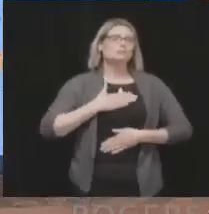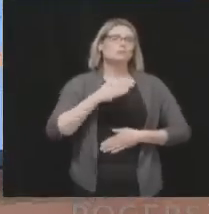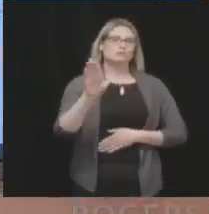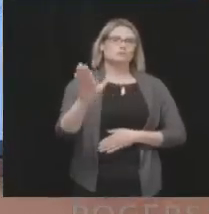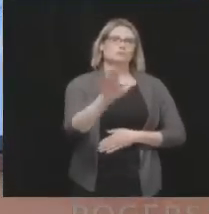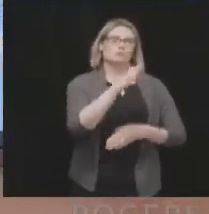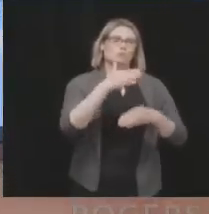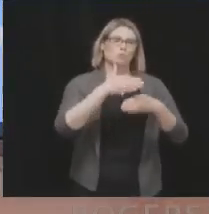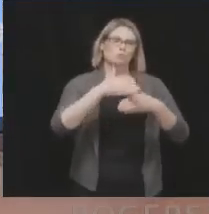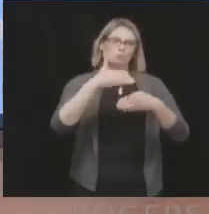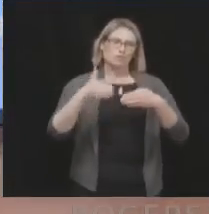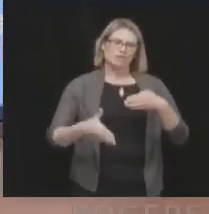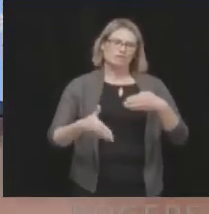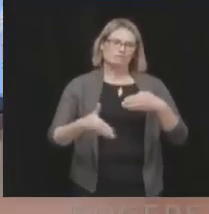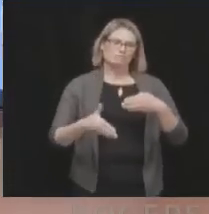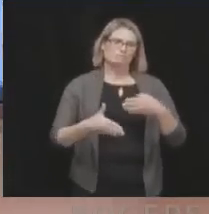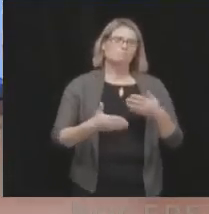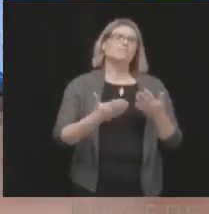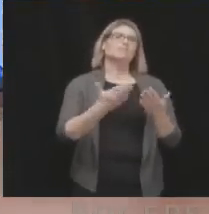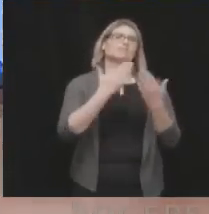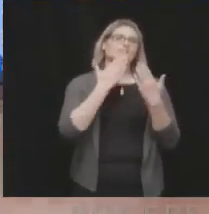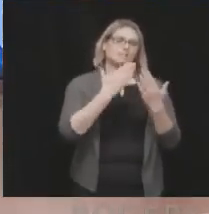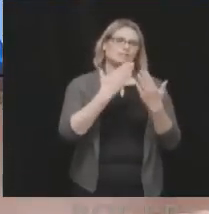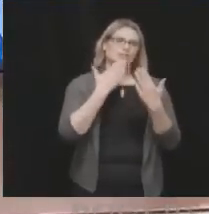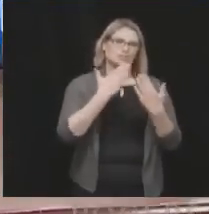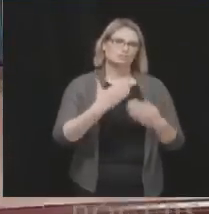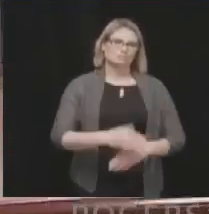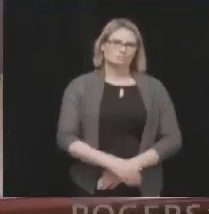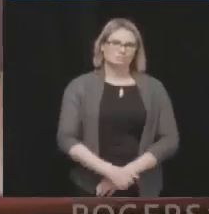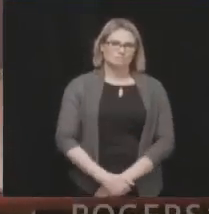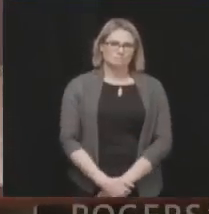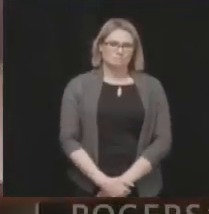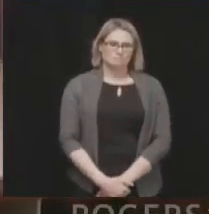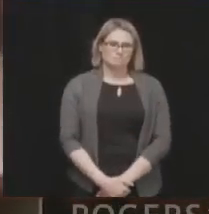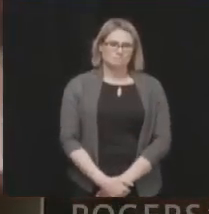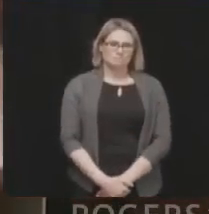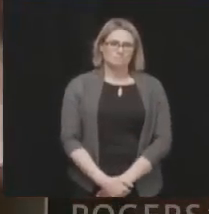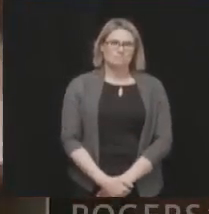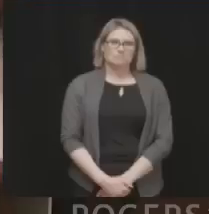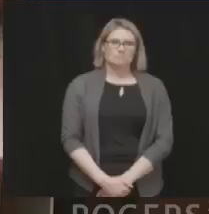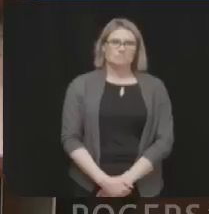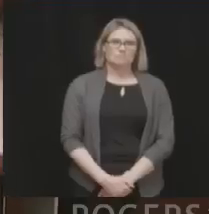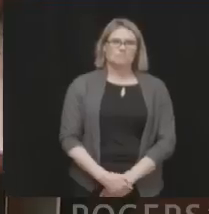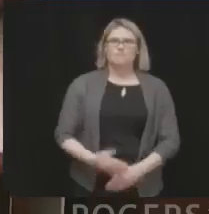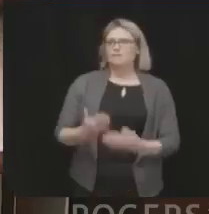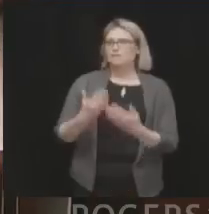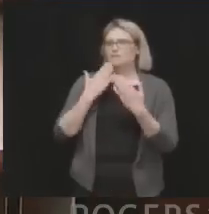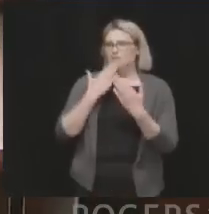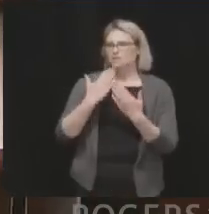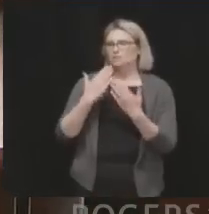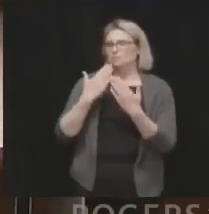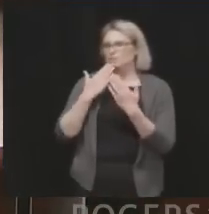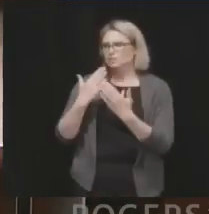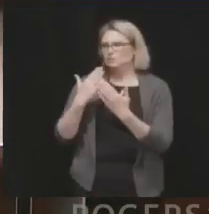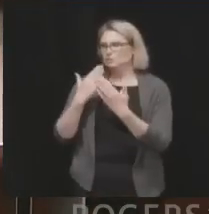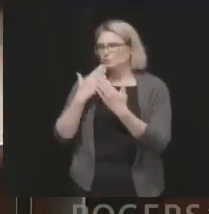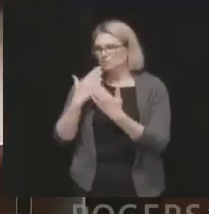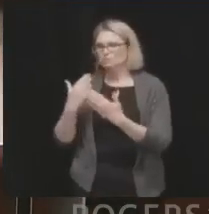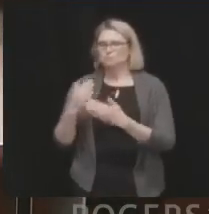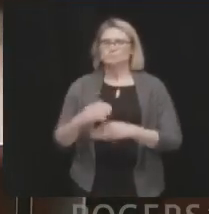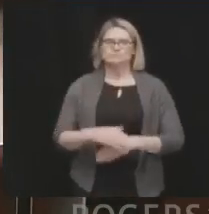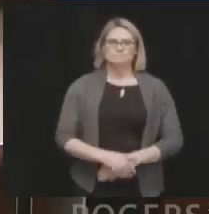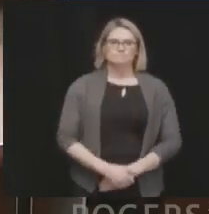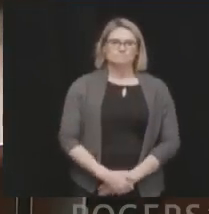le Premier Ministre. Thank you, Premier. Thank you, Dr. Russell. Merci beaucoup. We will now proceed with questions from the media.